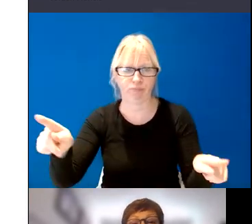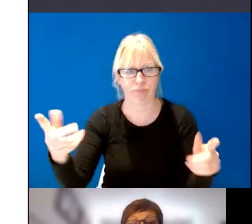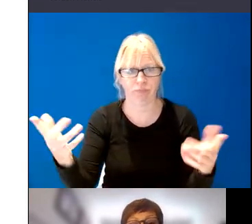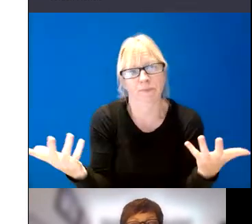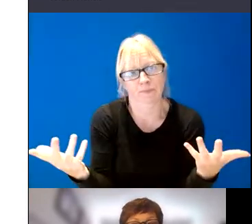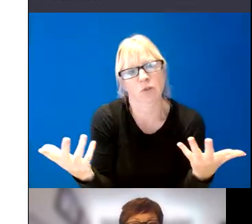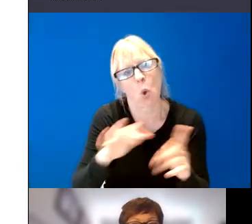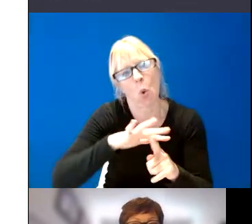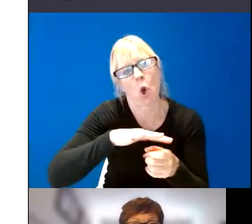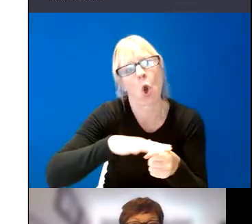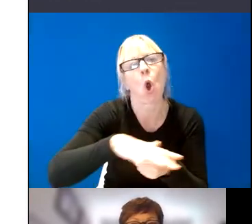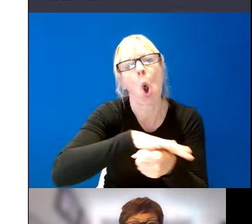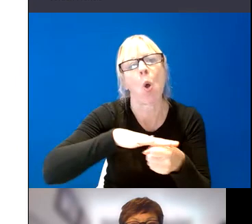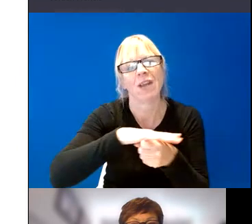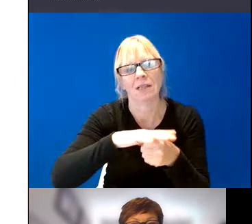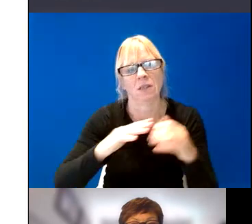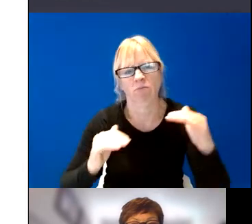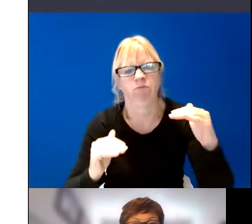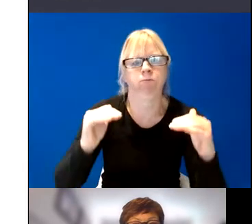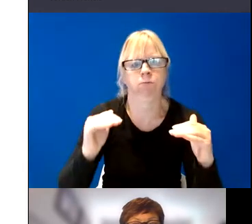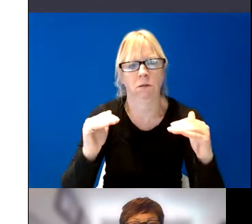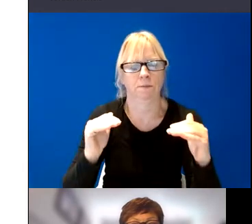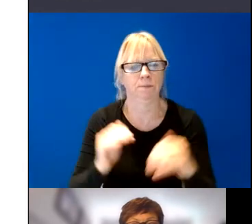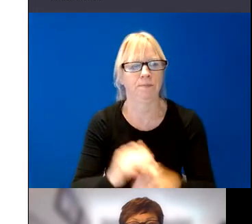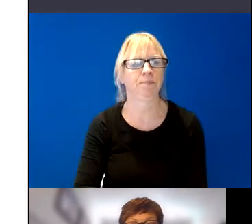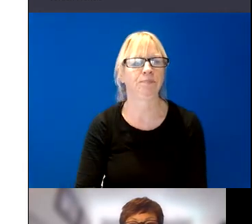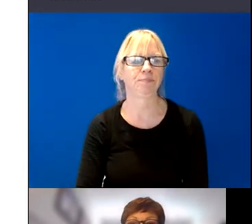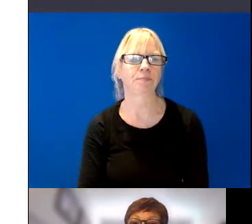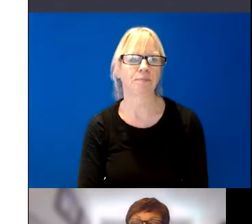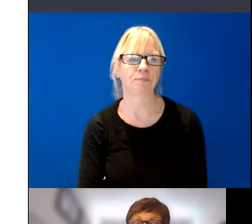COVID. Next slide.